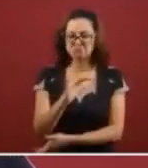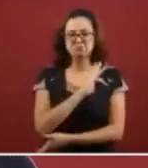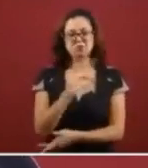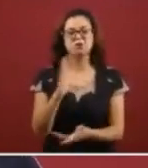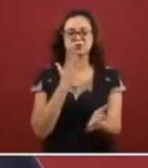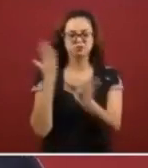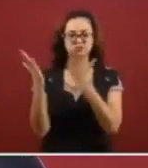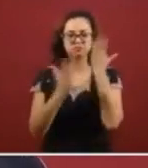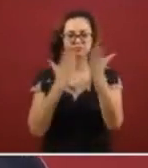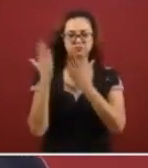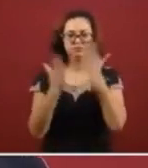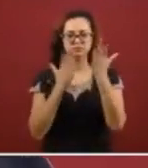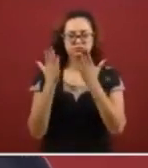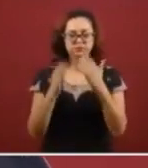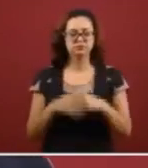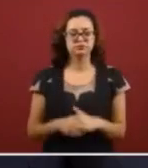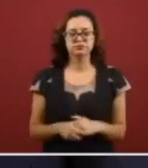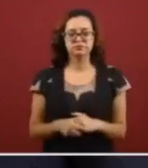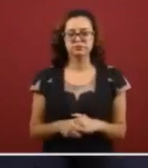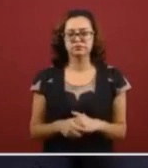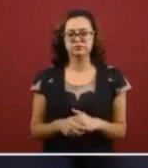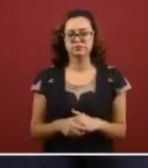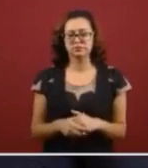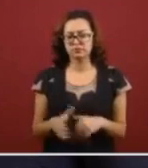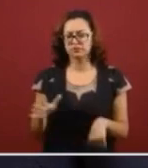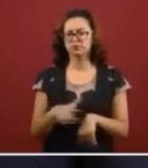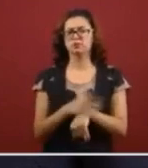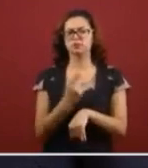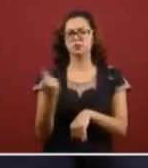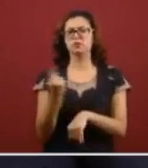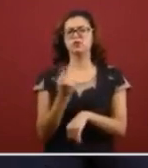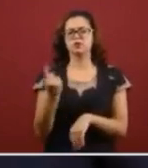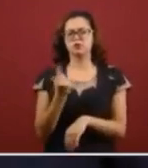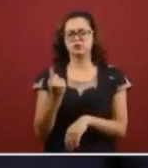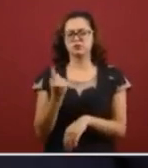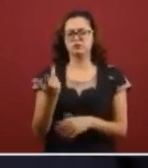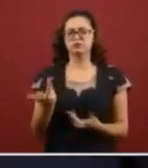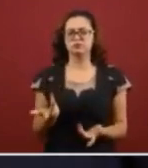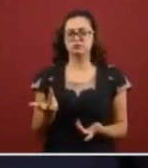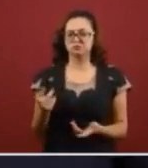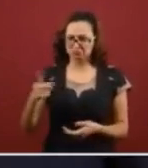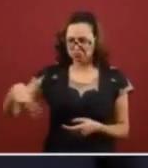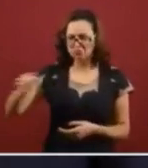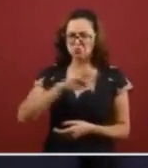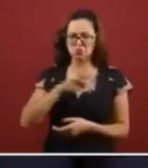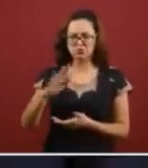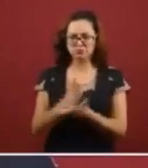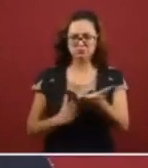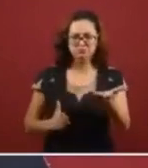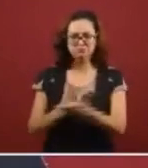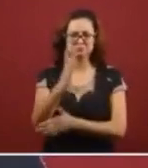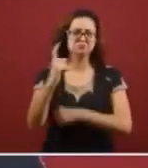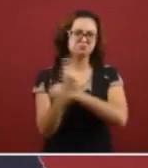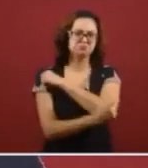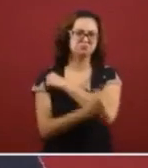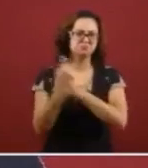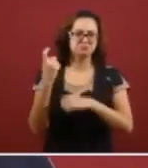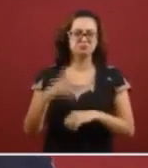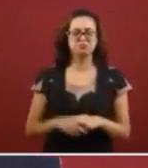that are studying. And I attribute it to the automatic